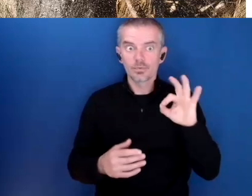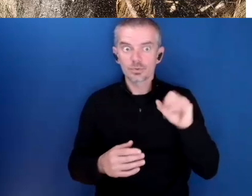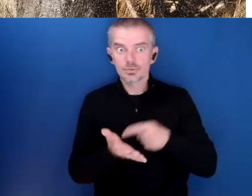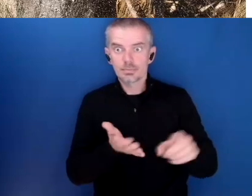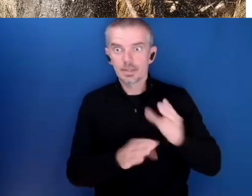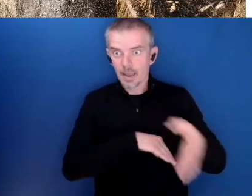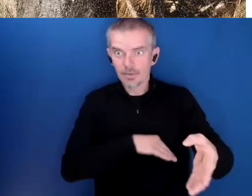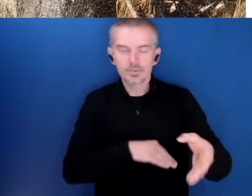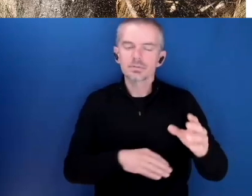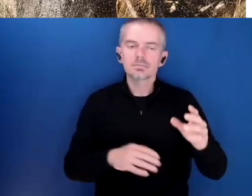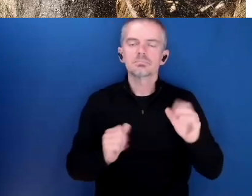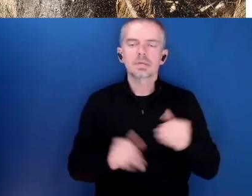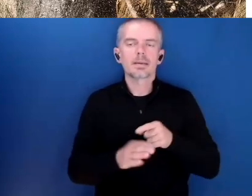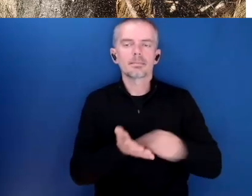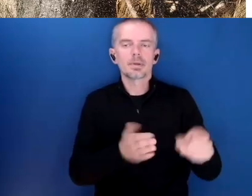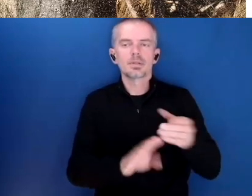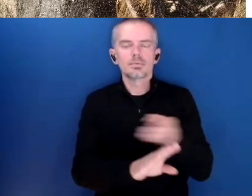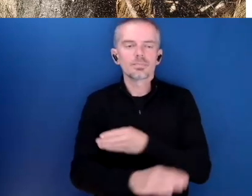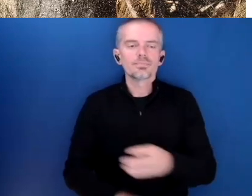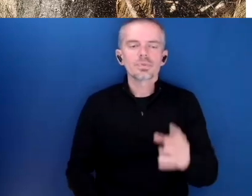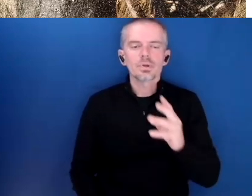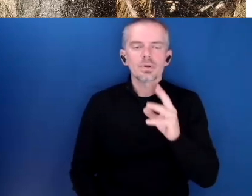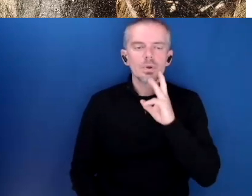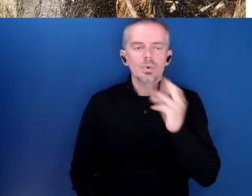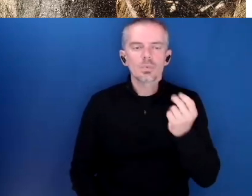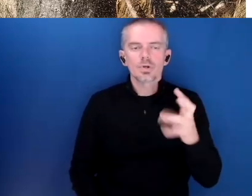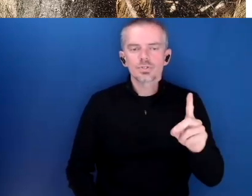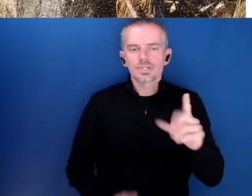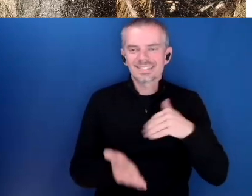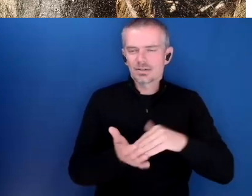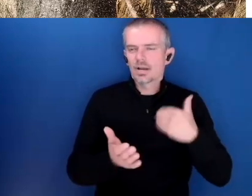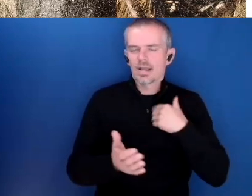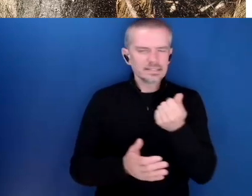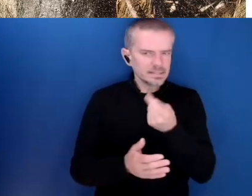example I do want to share is the Watershed Center has a number of participating agreements